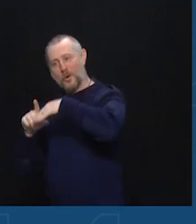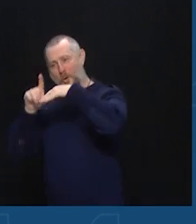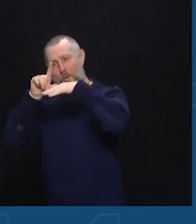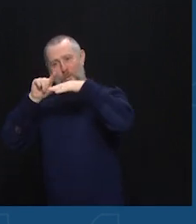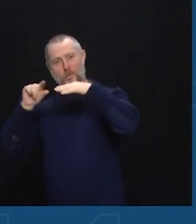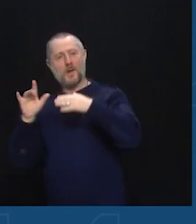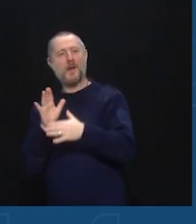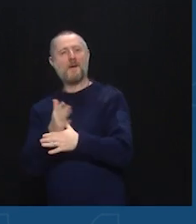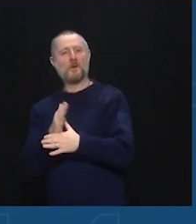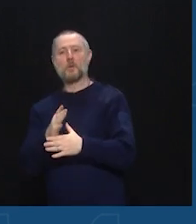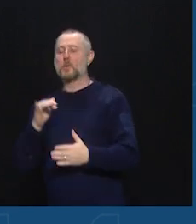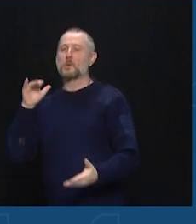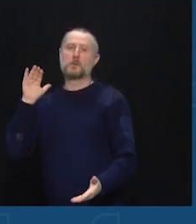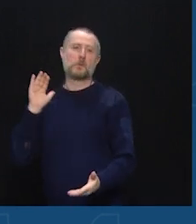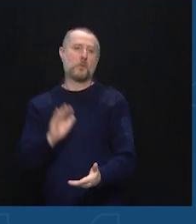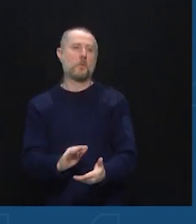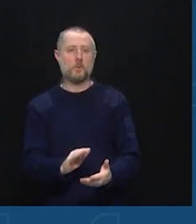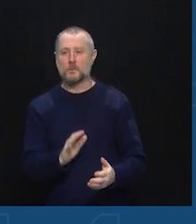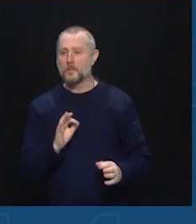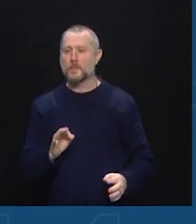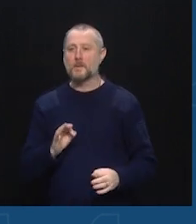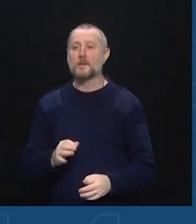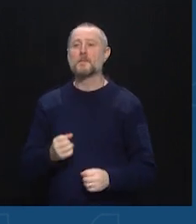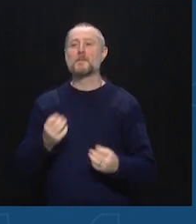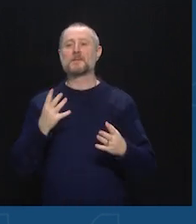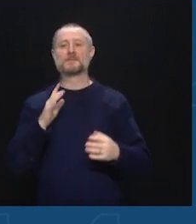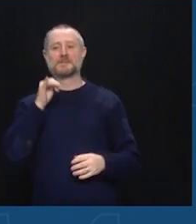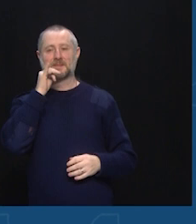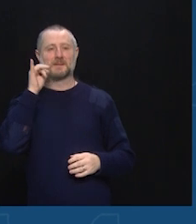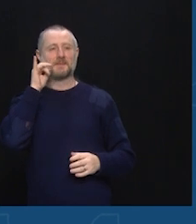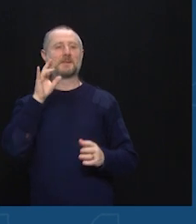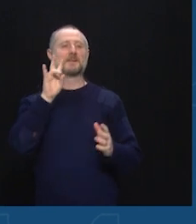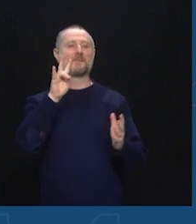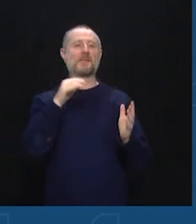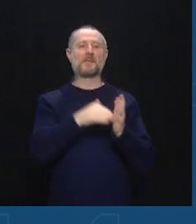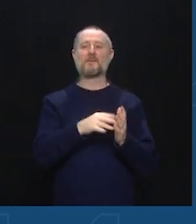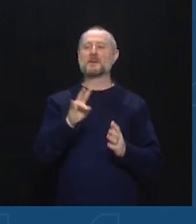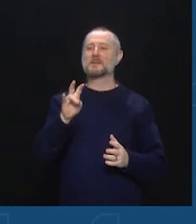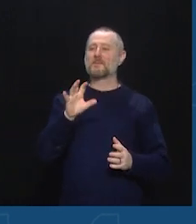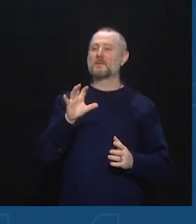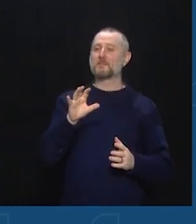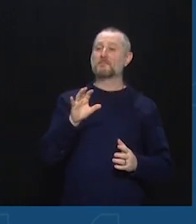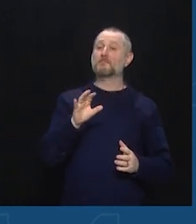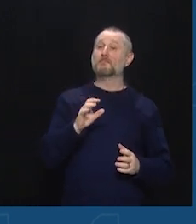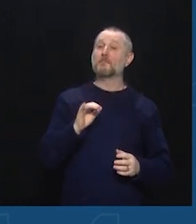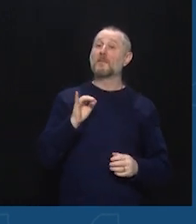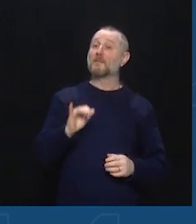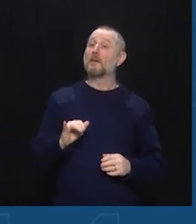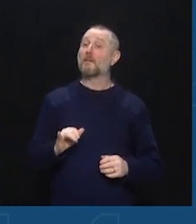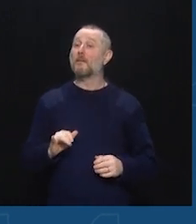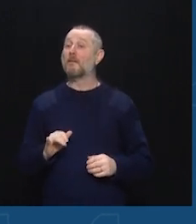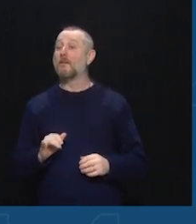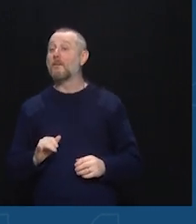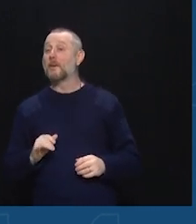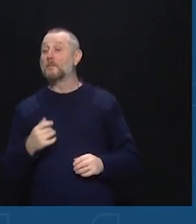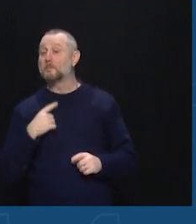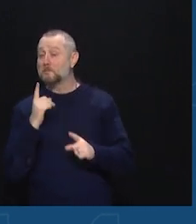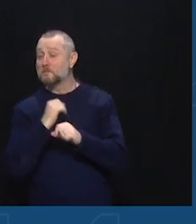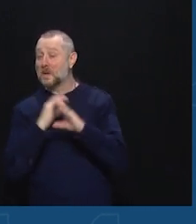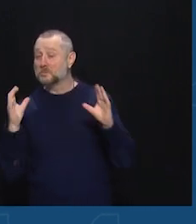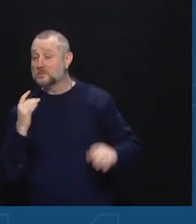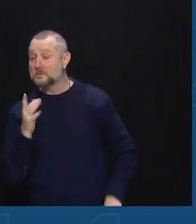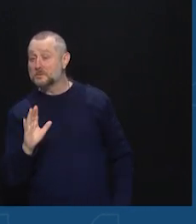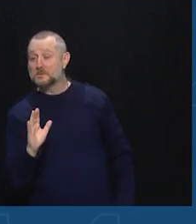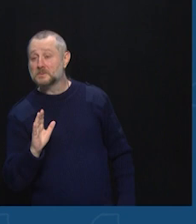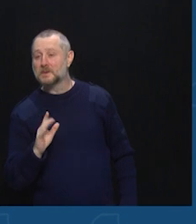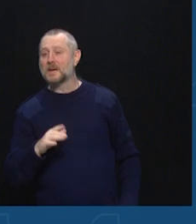of cases at 7,700, down from, for context, they were at 90,000 just less than a